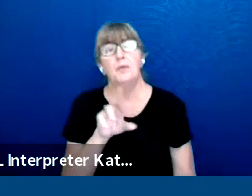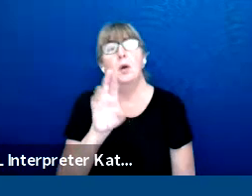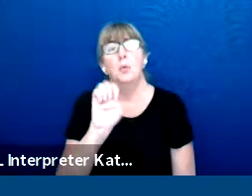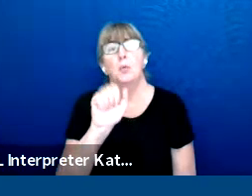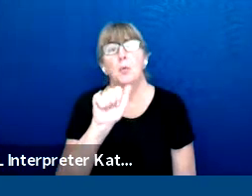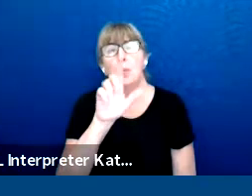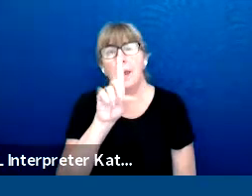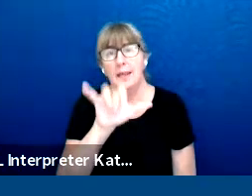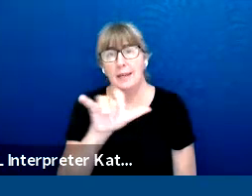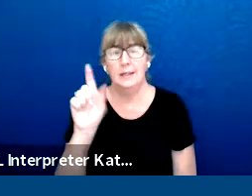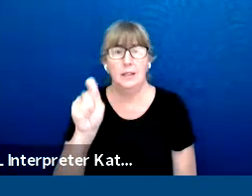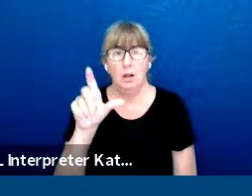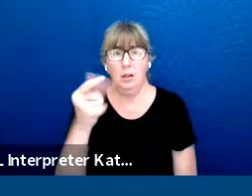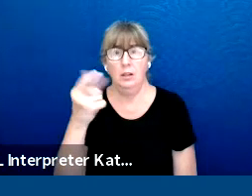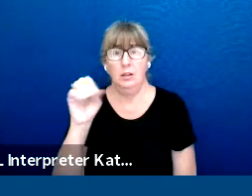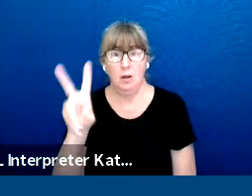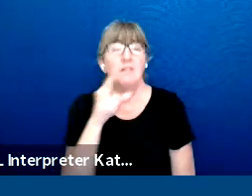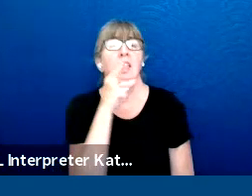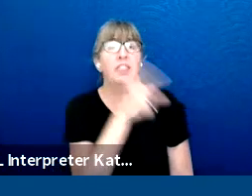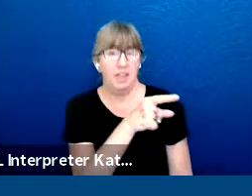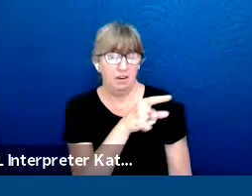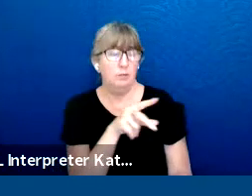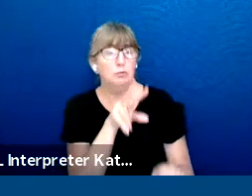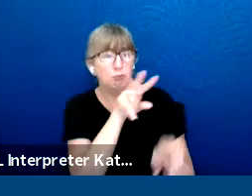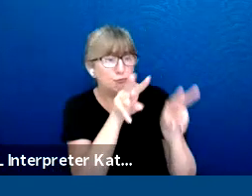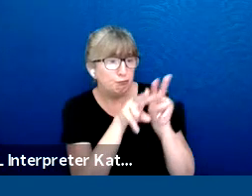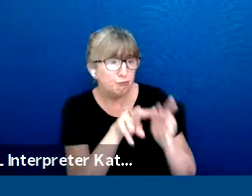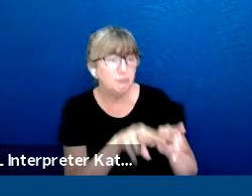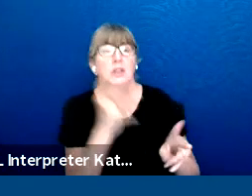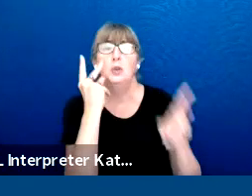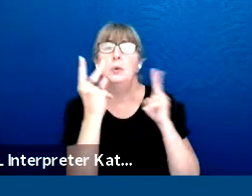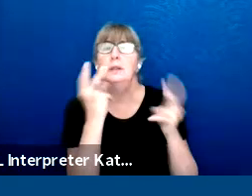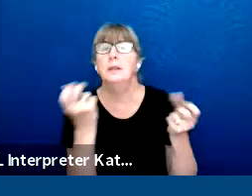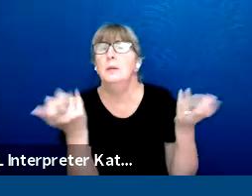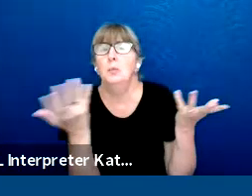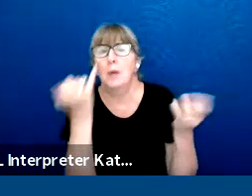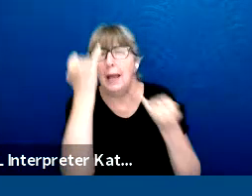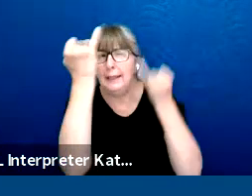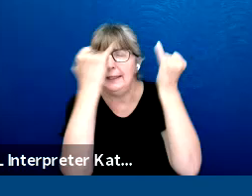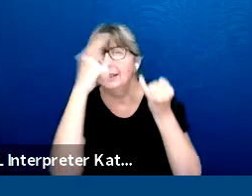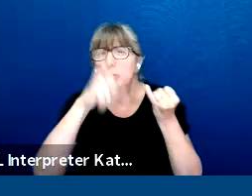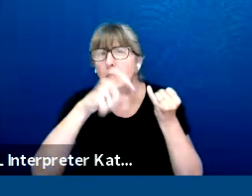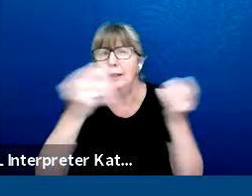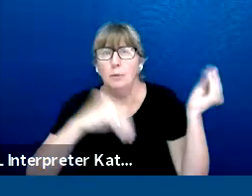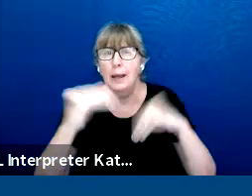ready.gov, and you can just go to that website and look up to-go kits, and she'd provide you with some information.